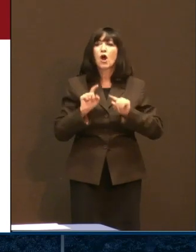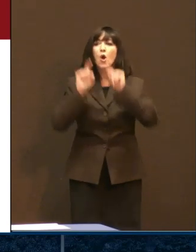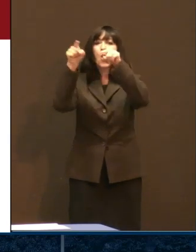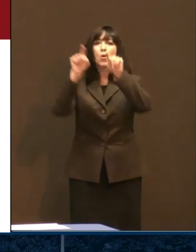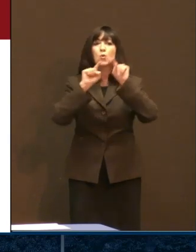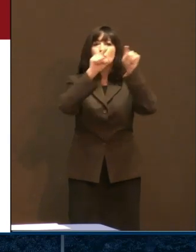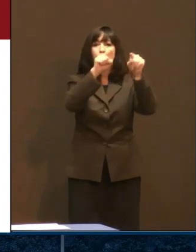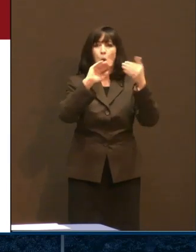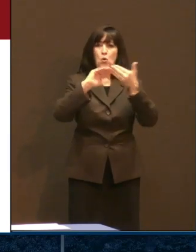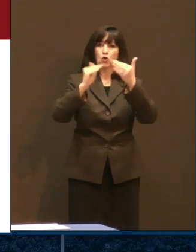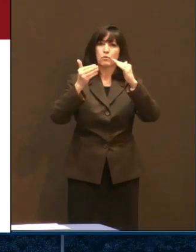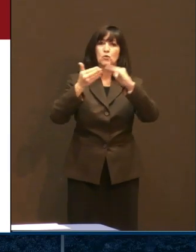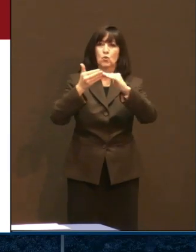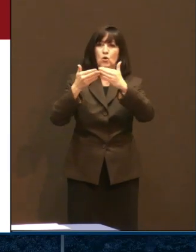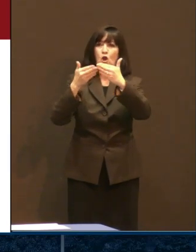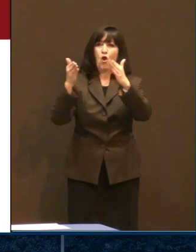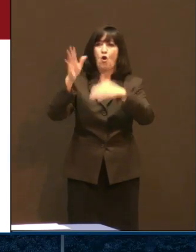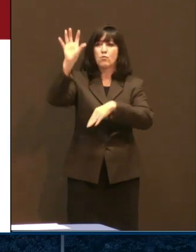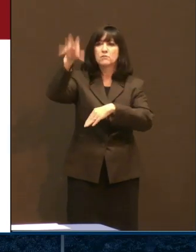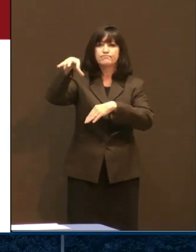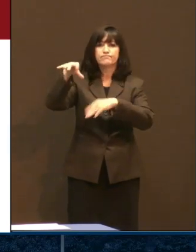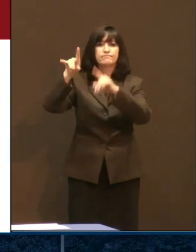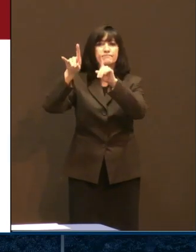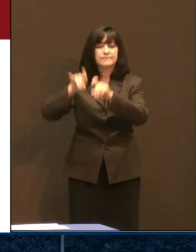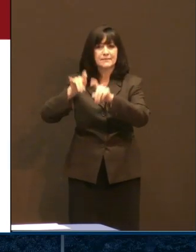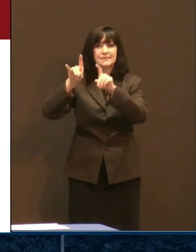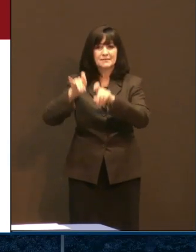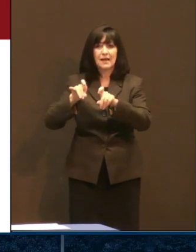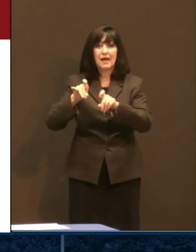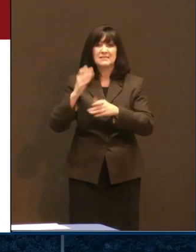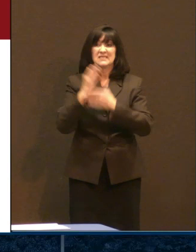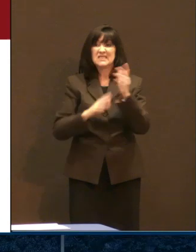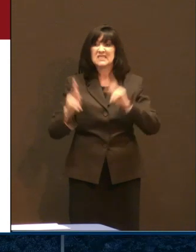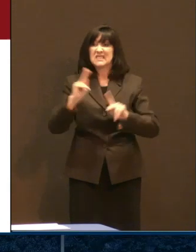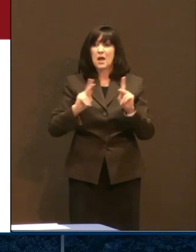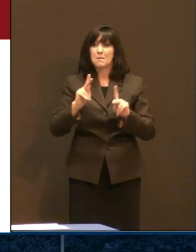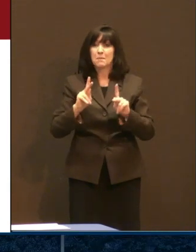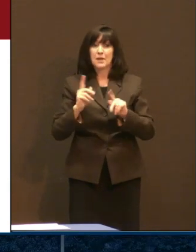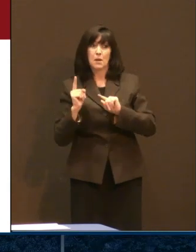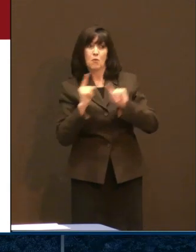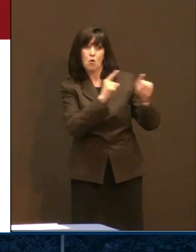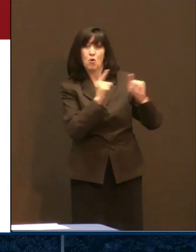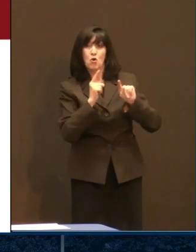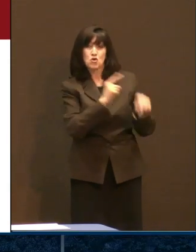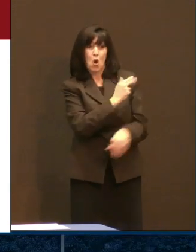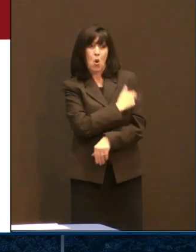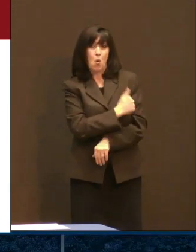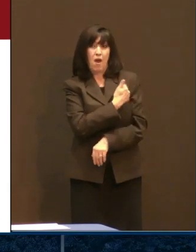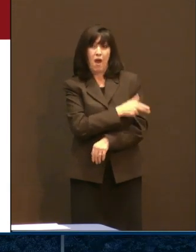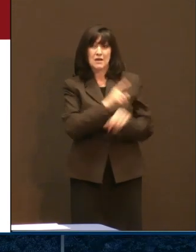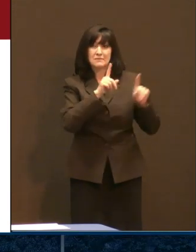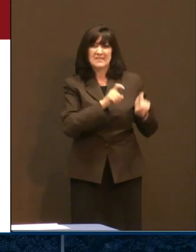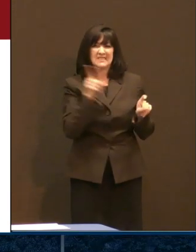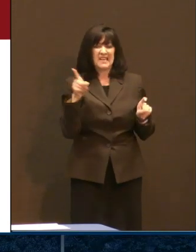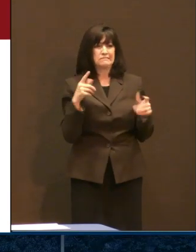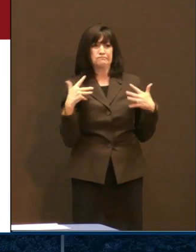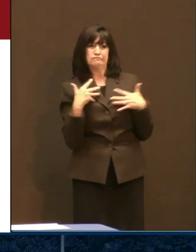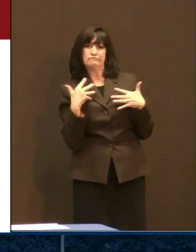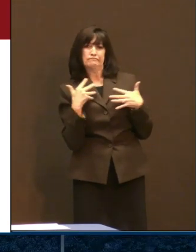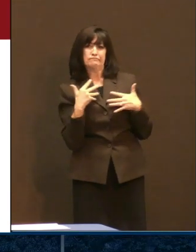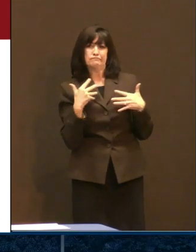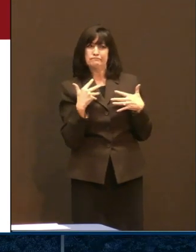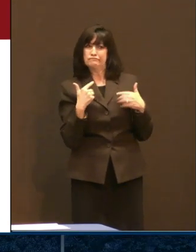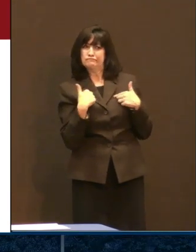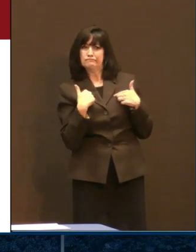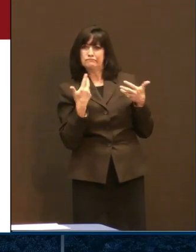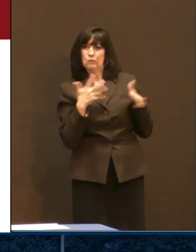people, that we can target more vulnerable populations, and we've heard a lot of community input about that. And